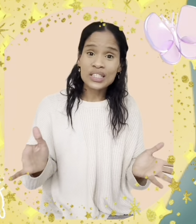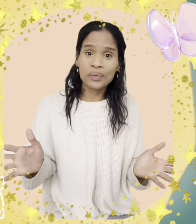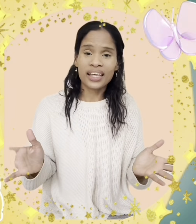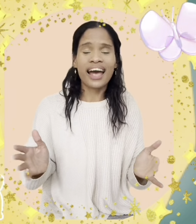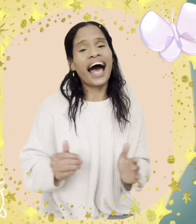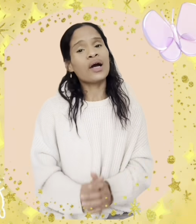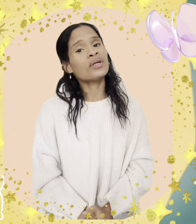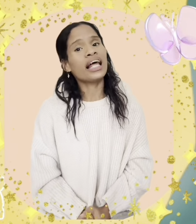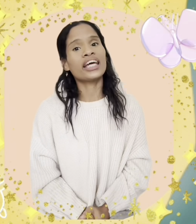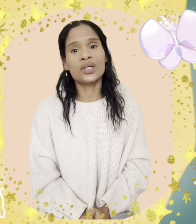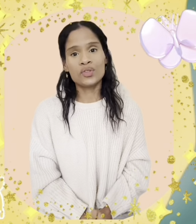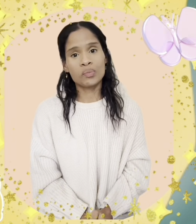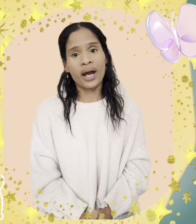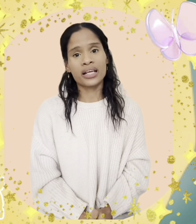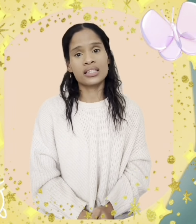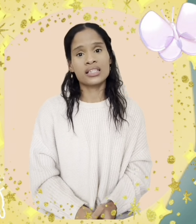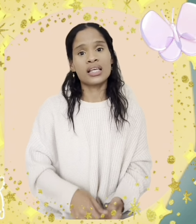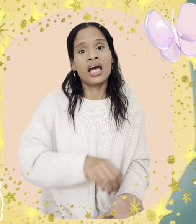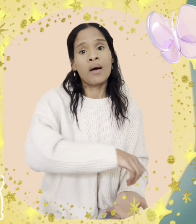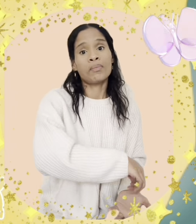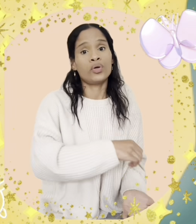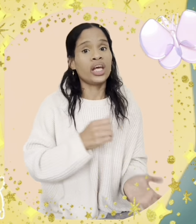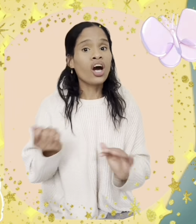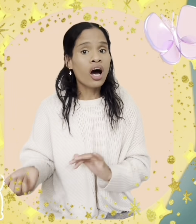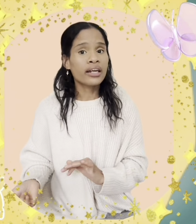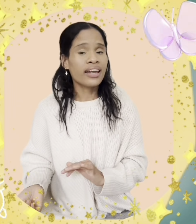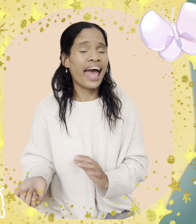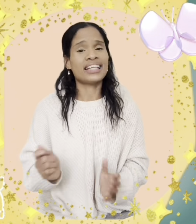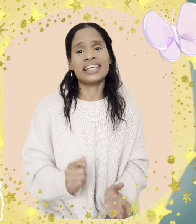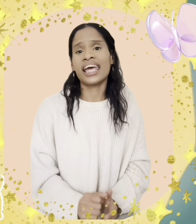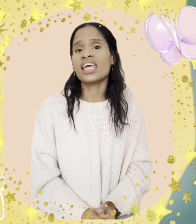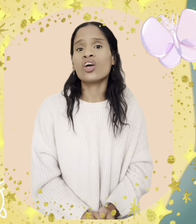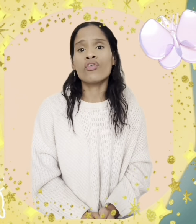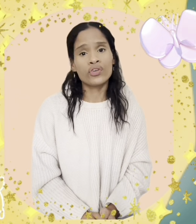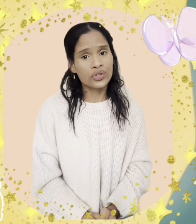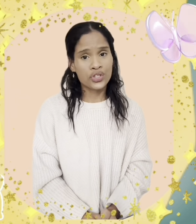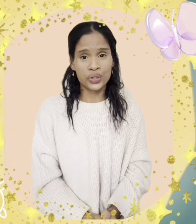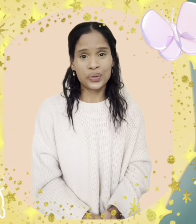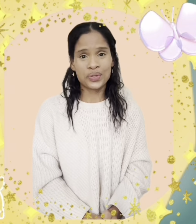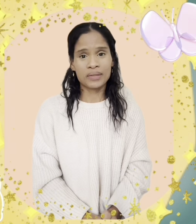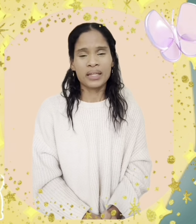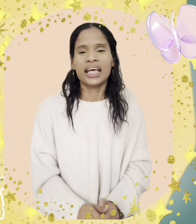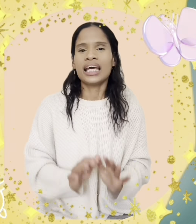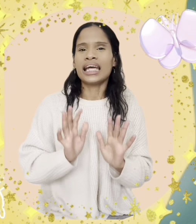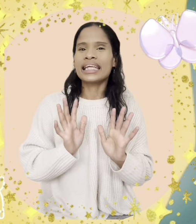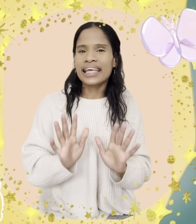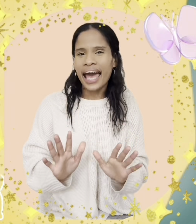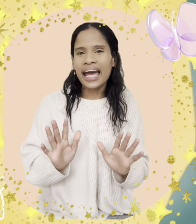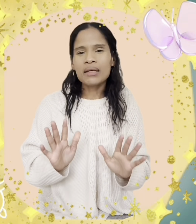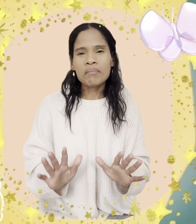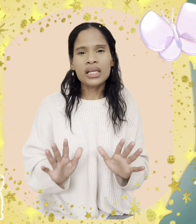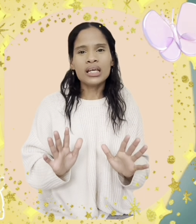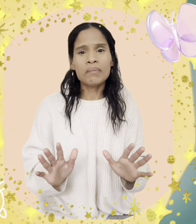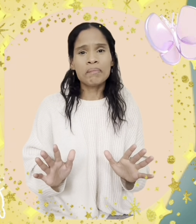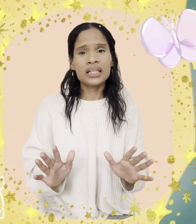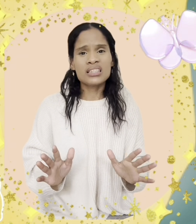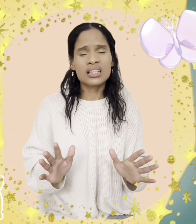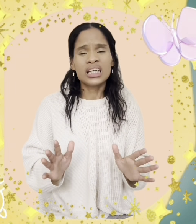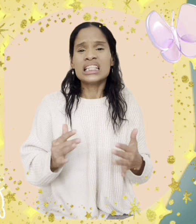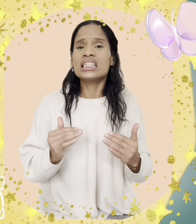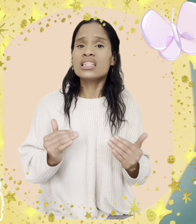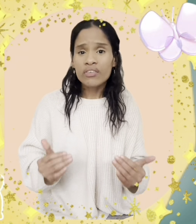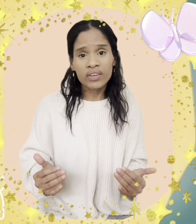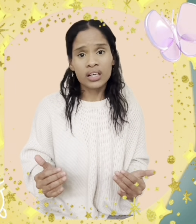So this week, I would like you to practice putting on and taking off your shoes. It can be a